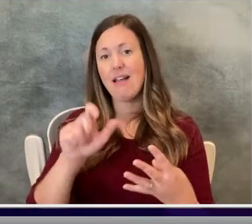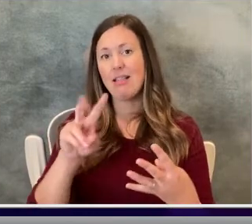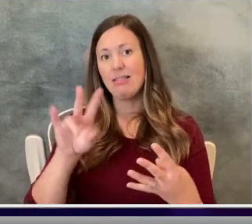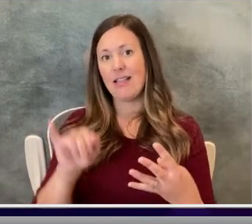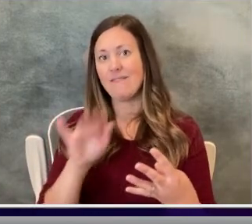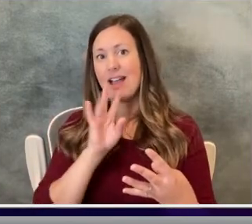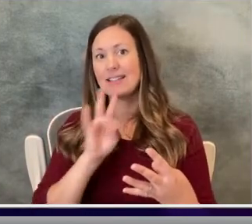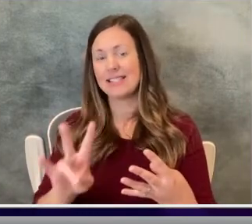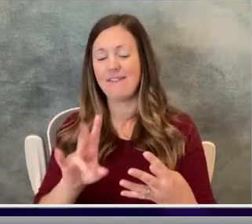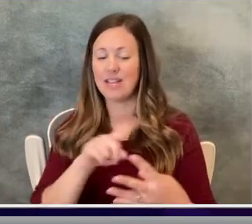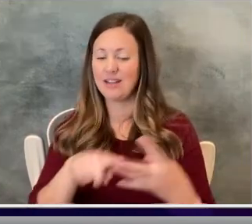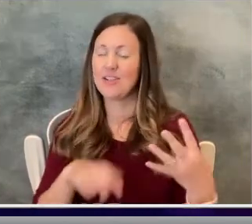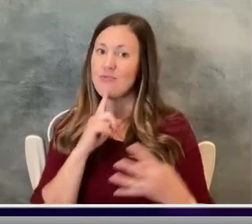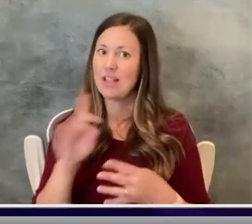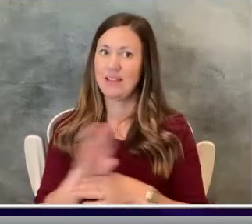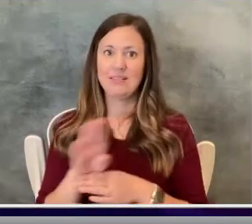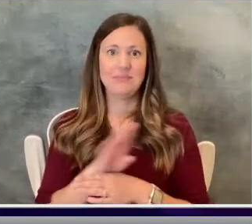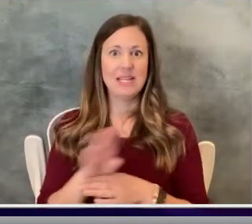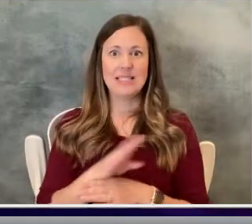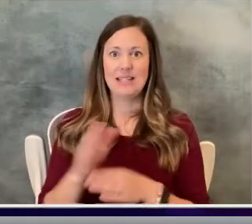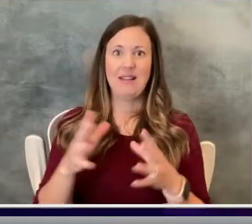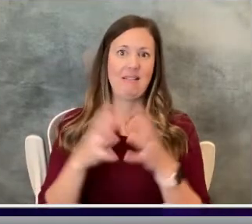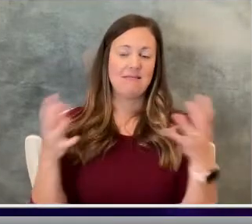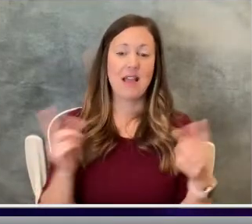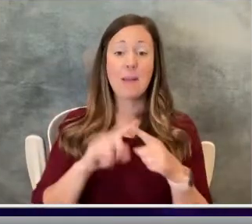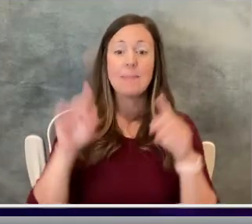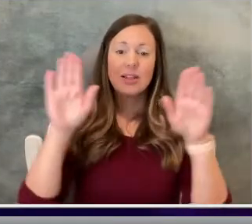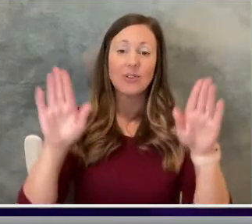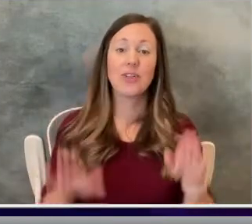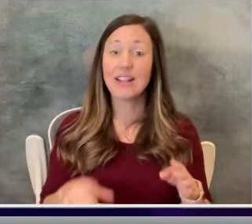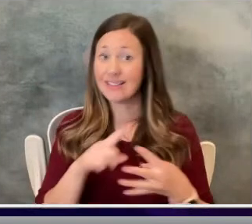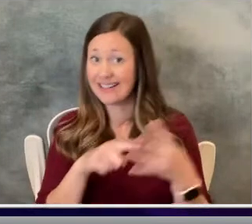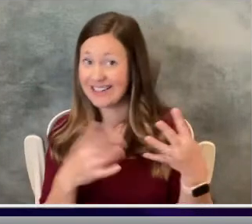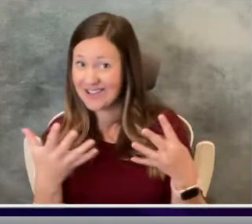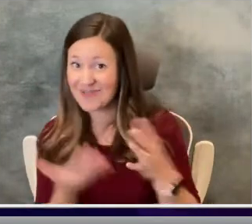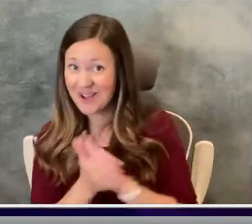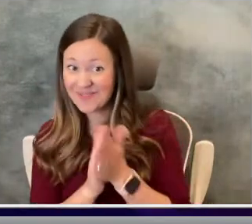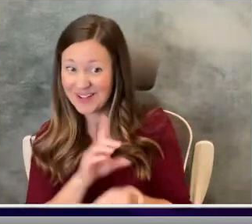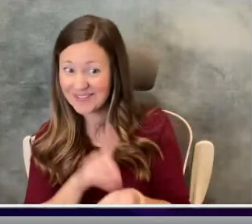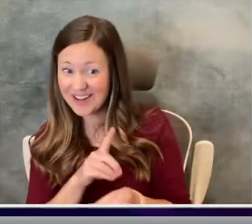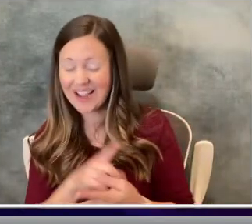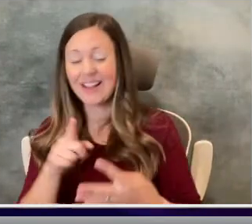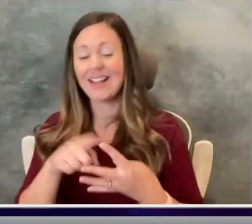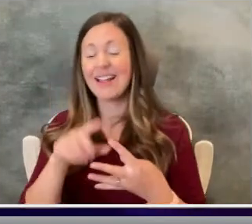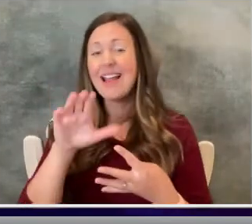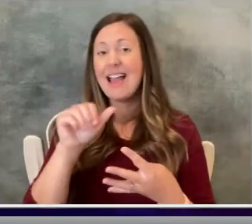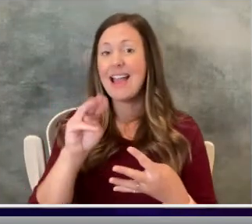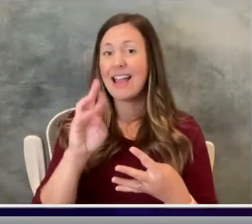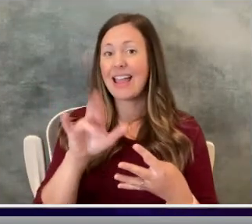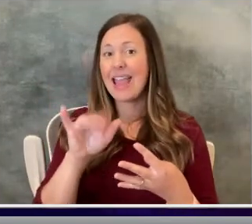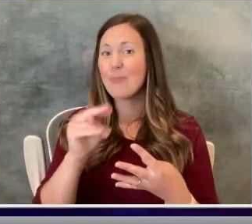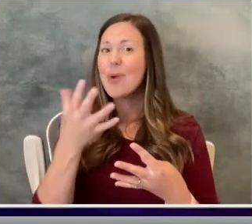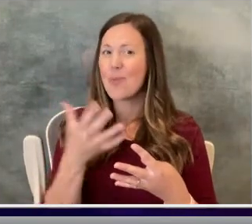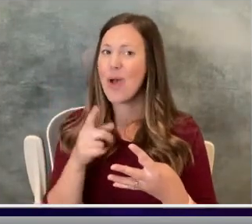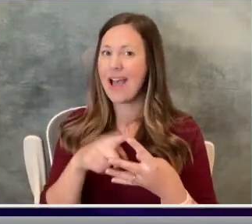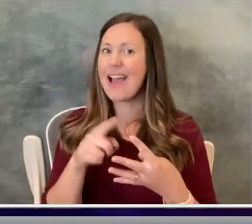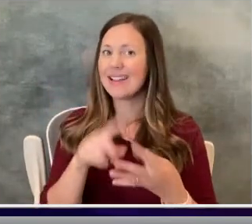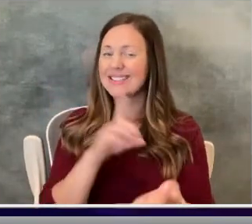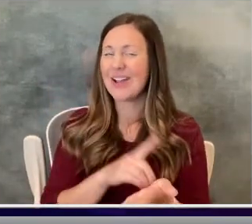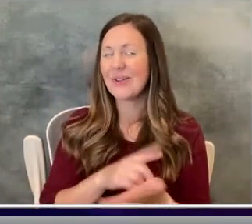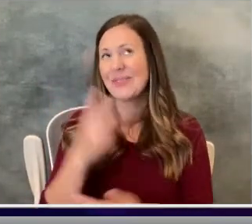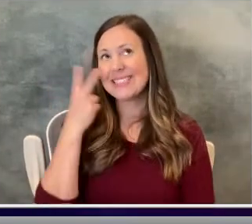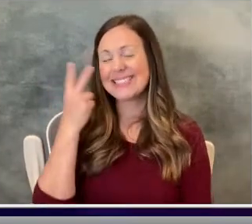they're great. Any budding doctors? Your girl? Cameron, the oldest one, thinks she wants to be a doctor. So nice. We'll see. They all got